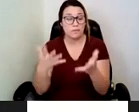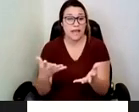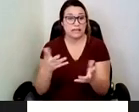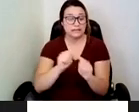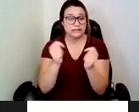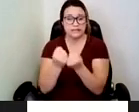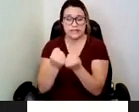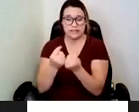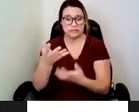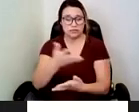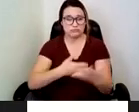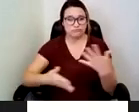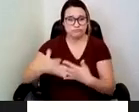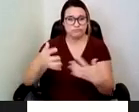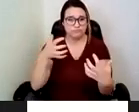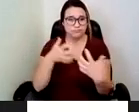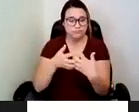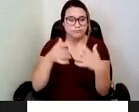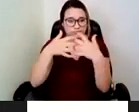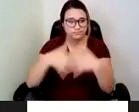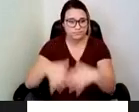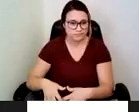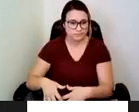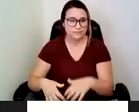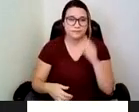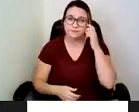information, but our job is to, again,